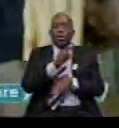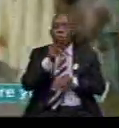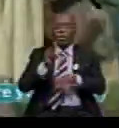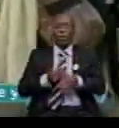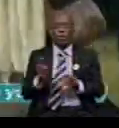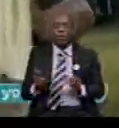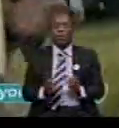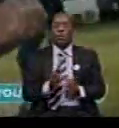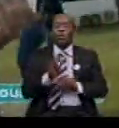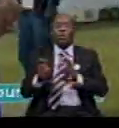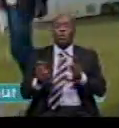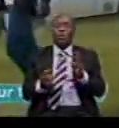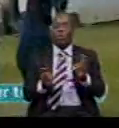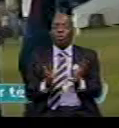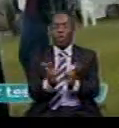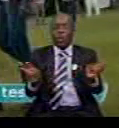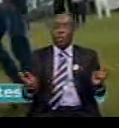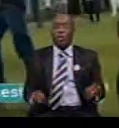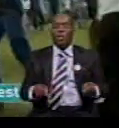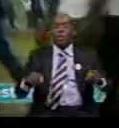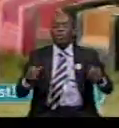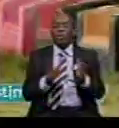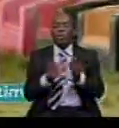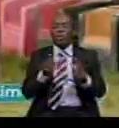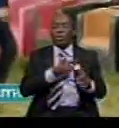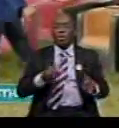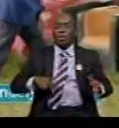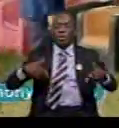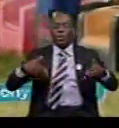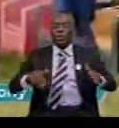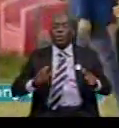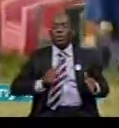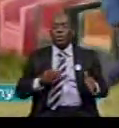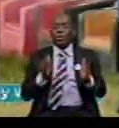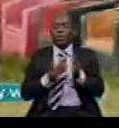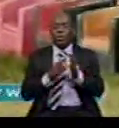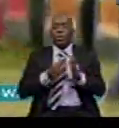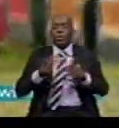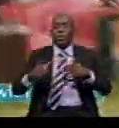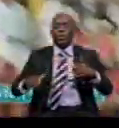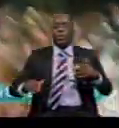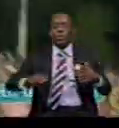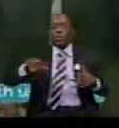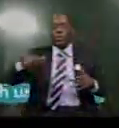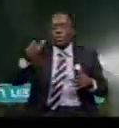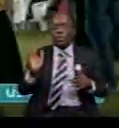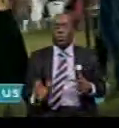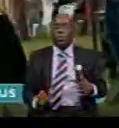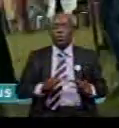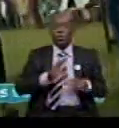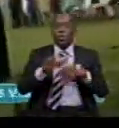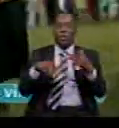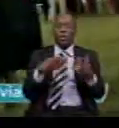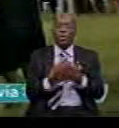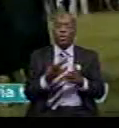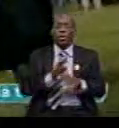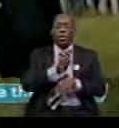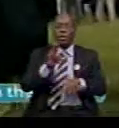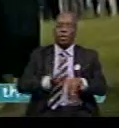Don't keep the testimony to yourself. The goodness of God, don't keep it. We are expecting you